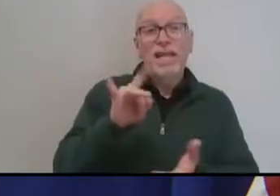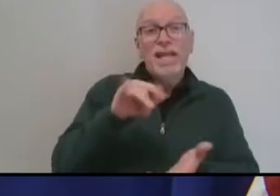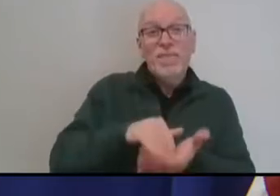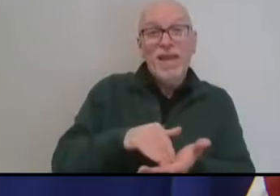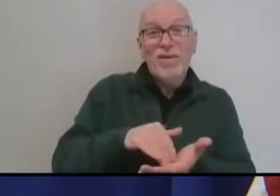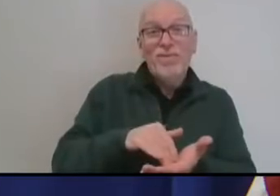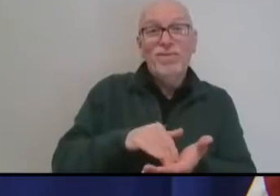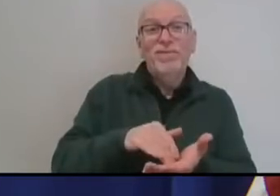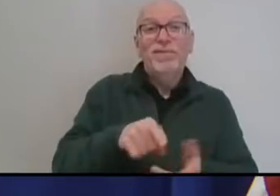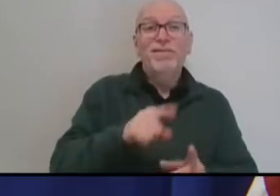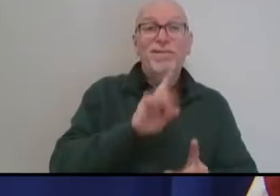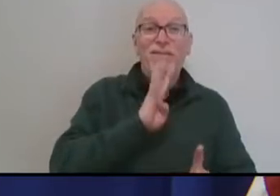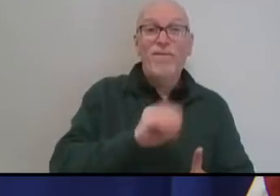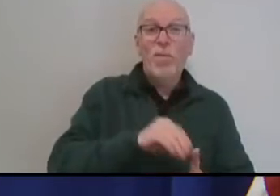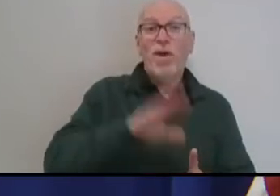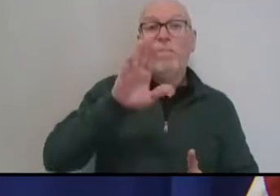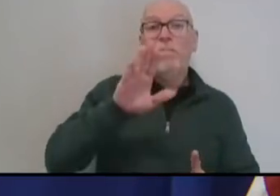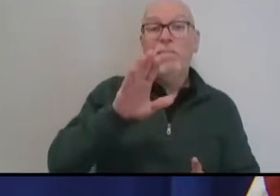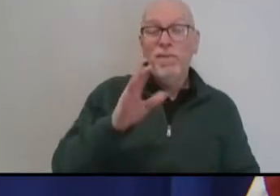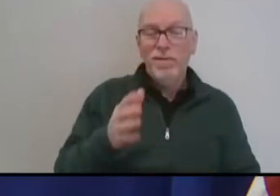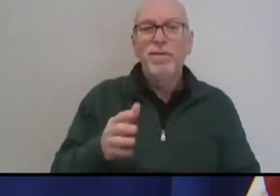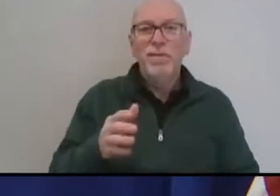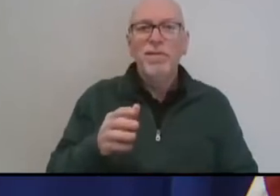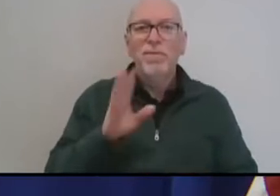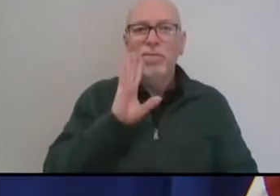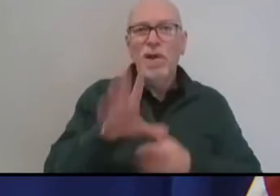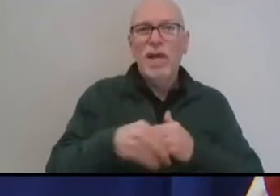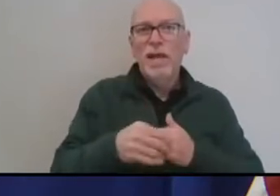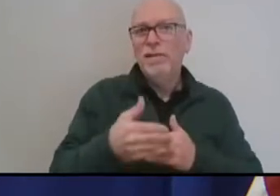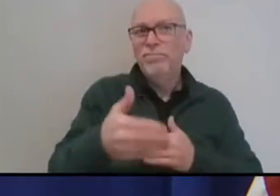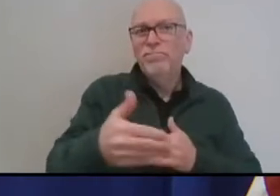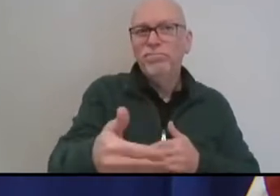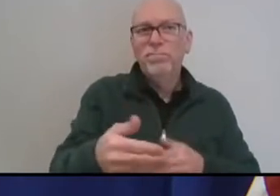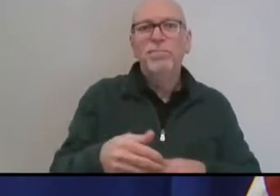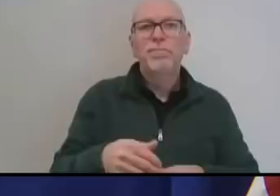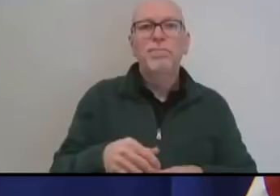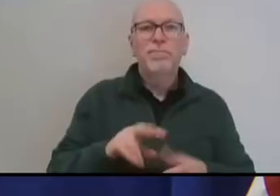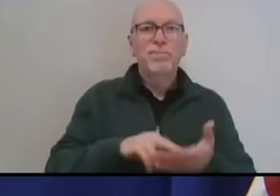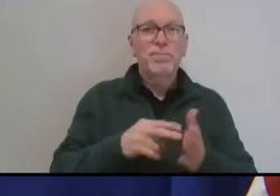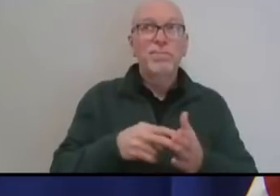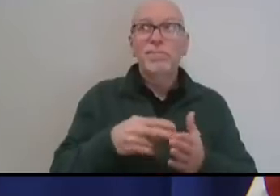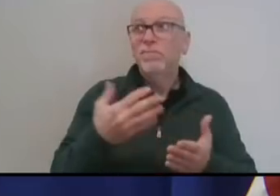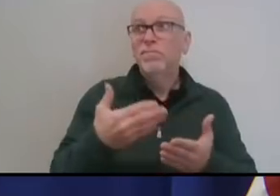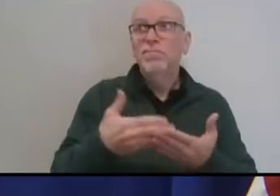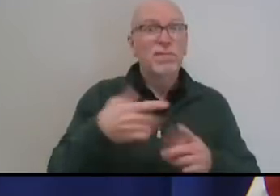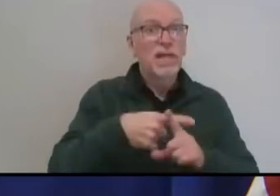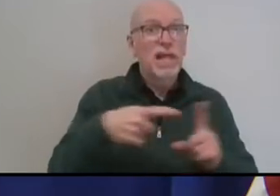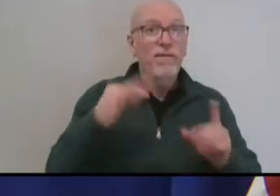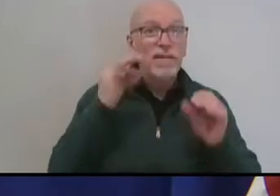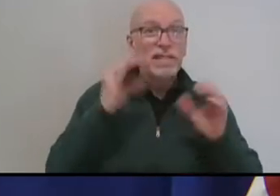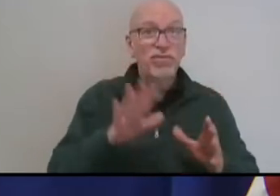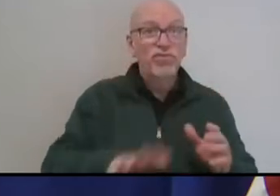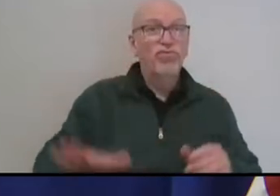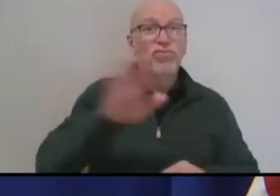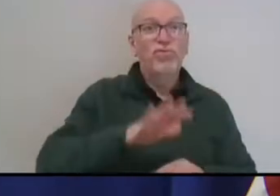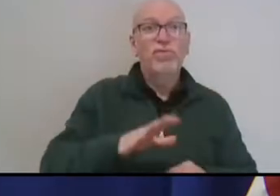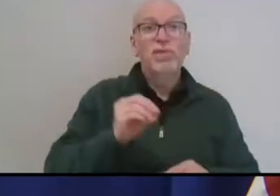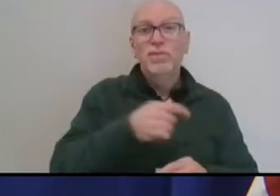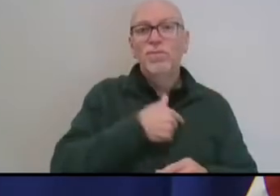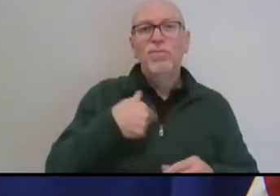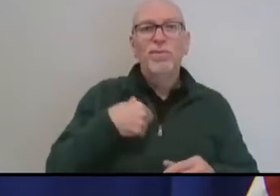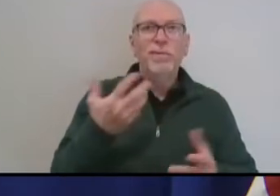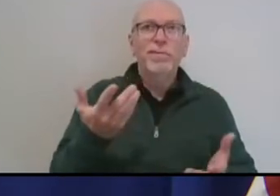40-year-old plus that would be added into it, now you're getting to about 50% of the teachers, and obviously we're getting, just like